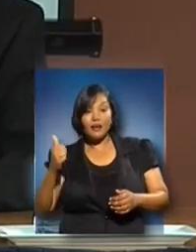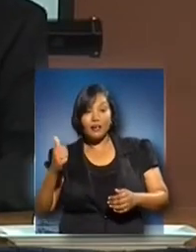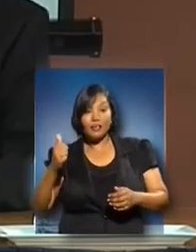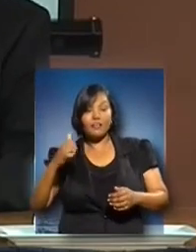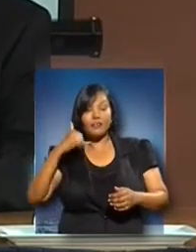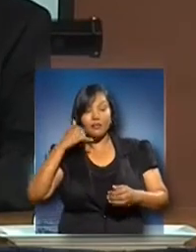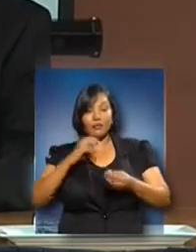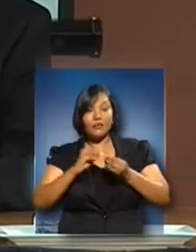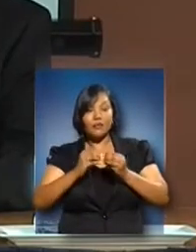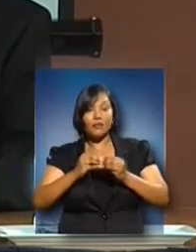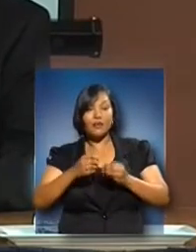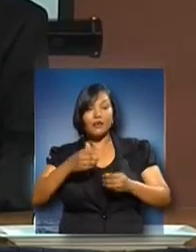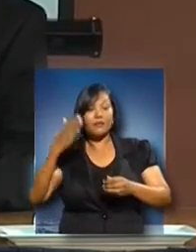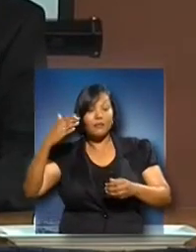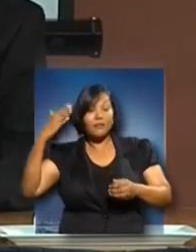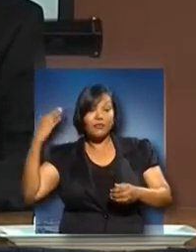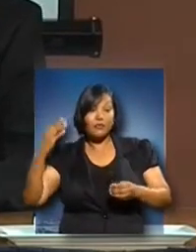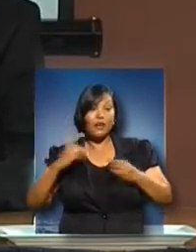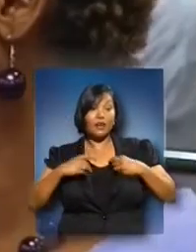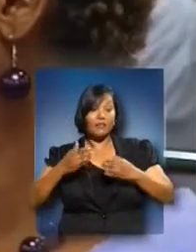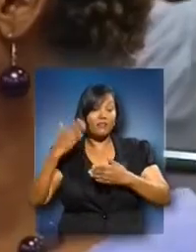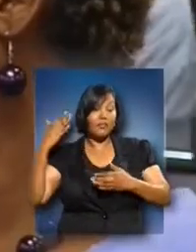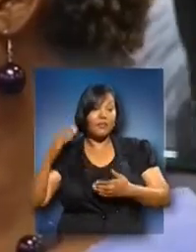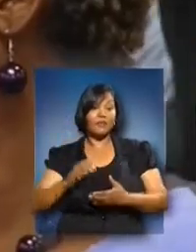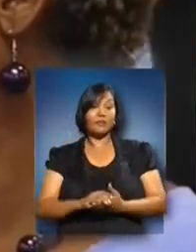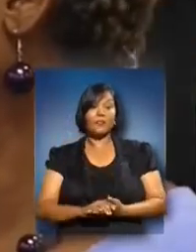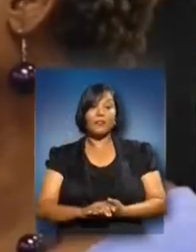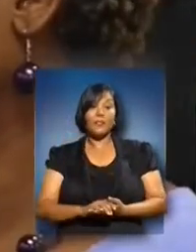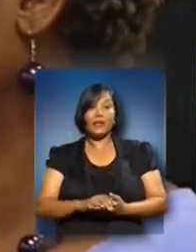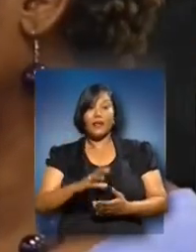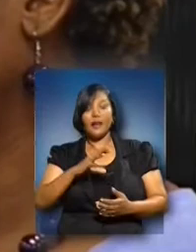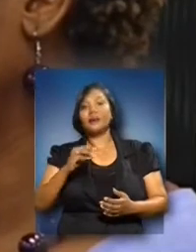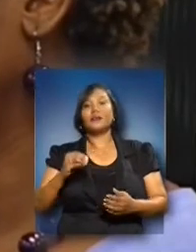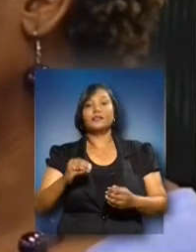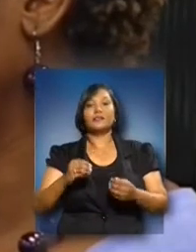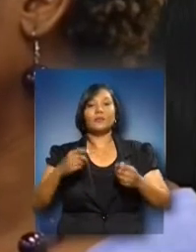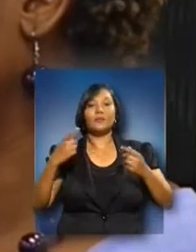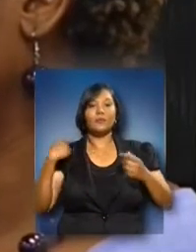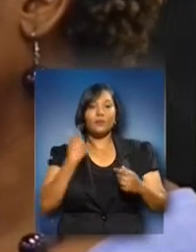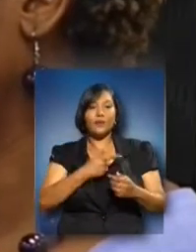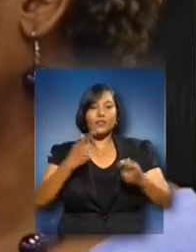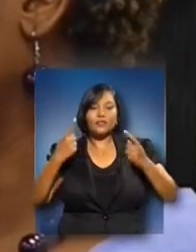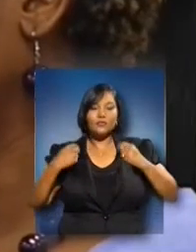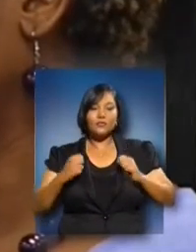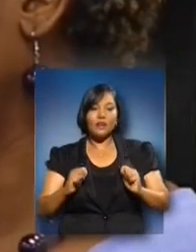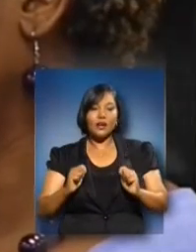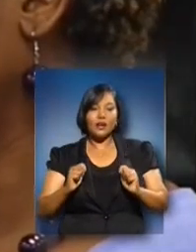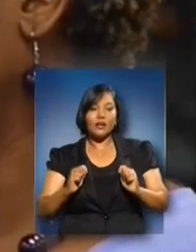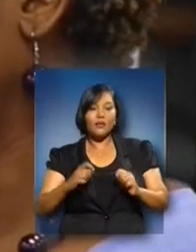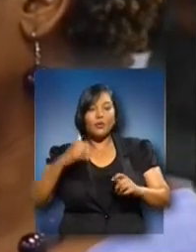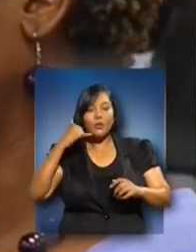she had the other line. And our provider,